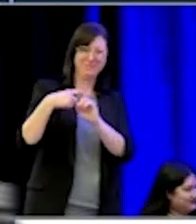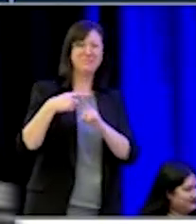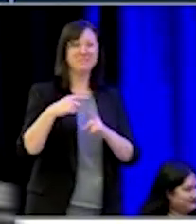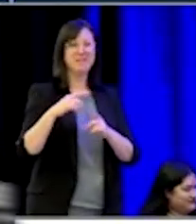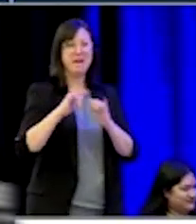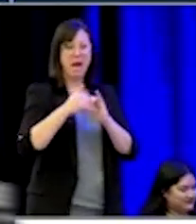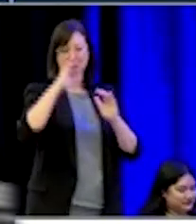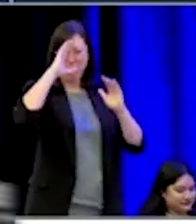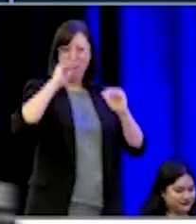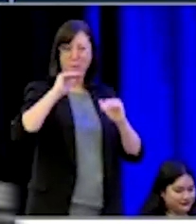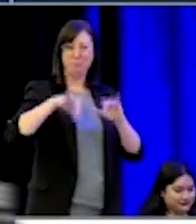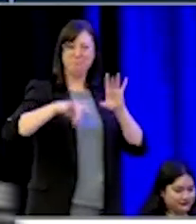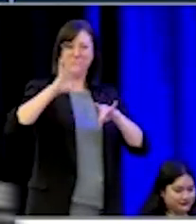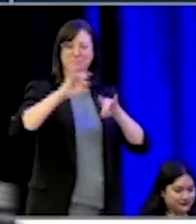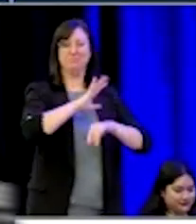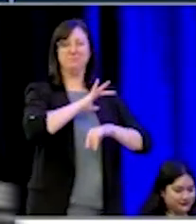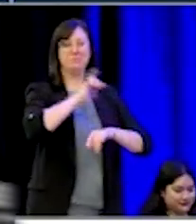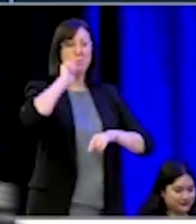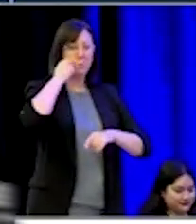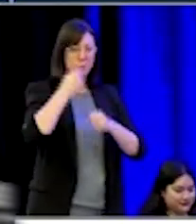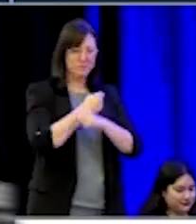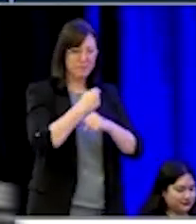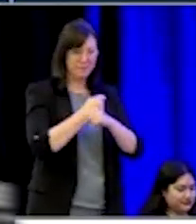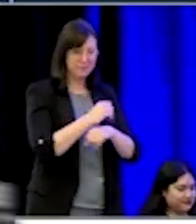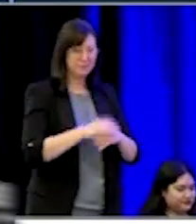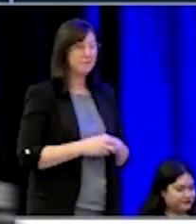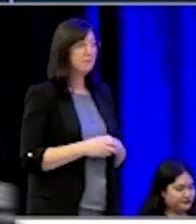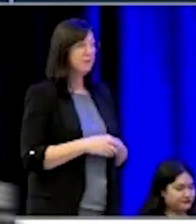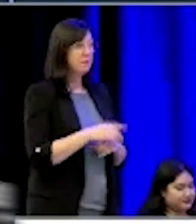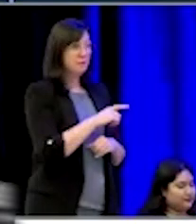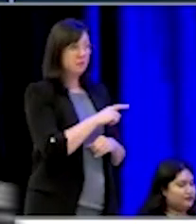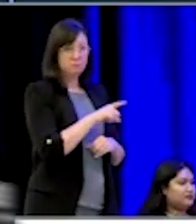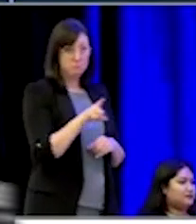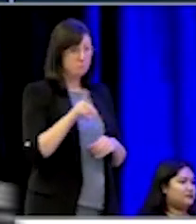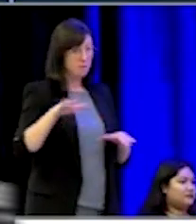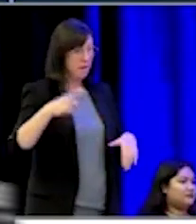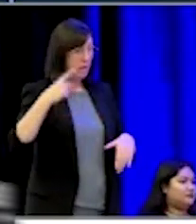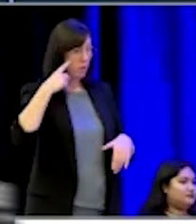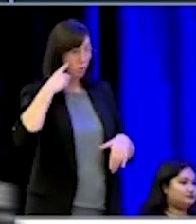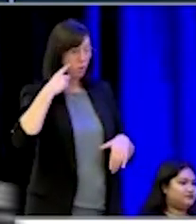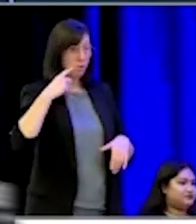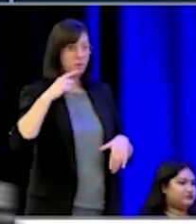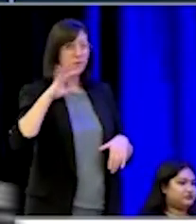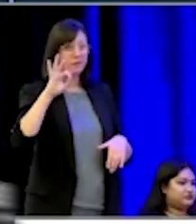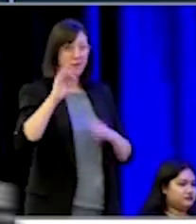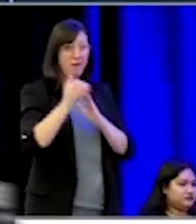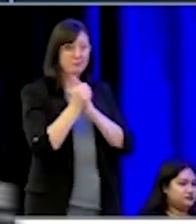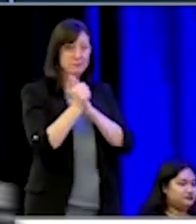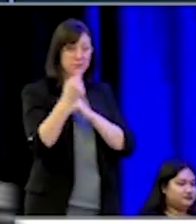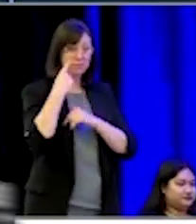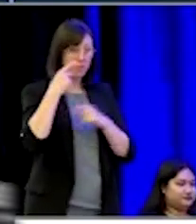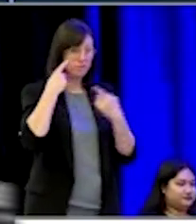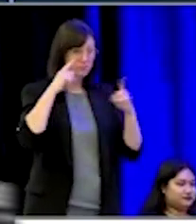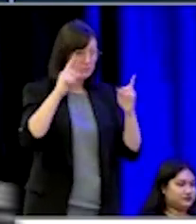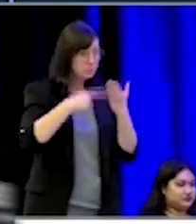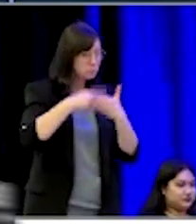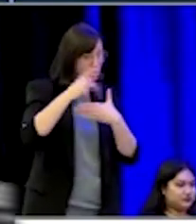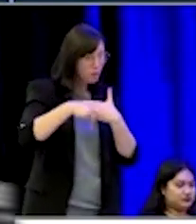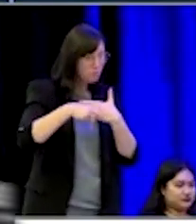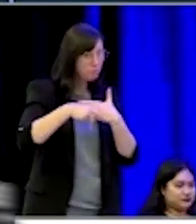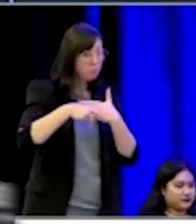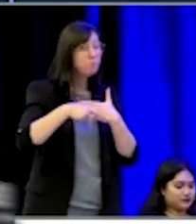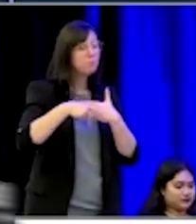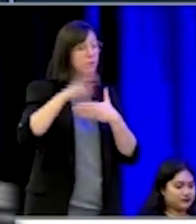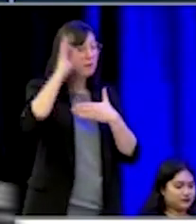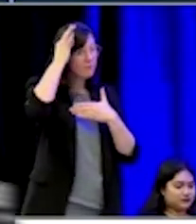hopeful findings we've collected. So if you haven't heard of the Government of Canada's 9 skills for success, these were defined as